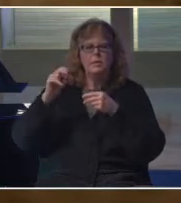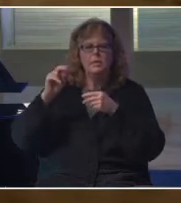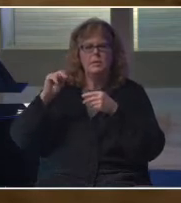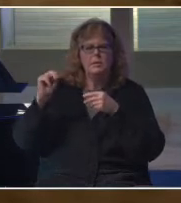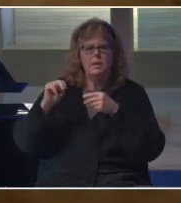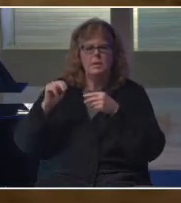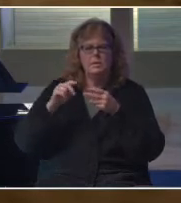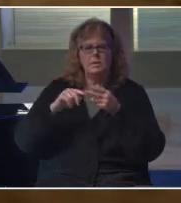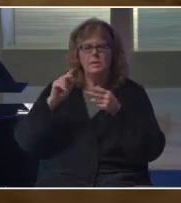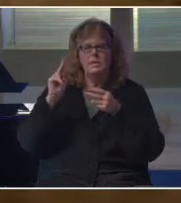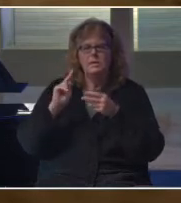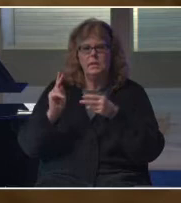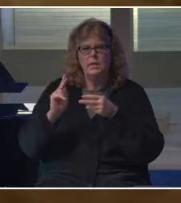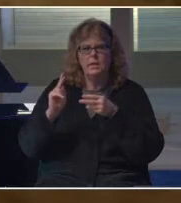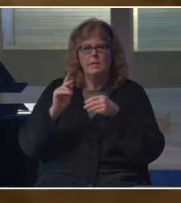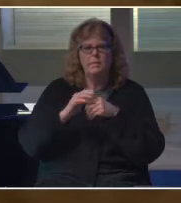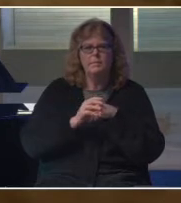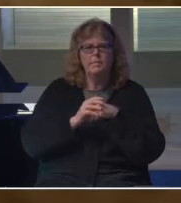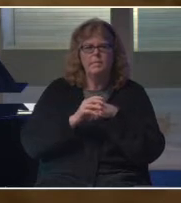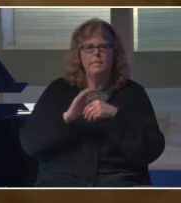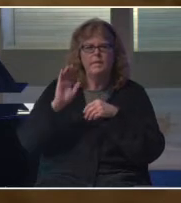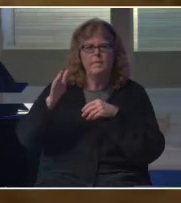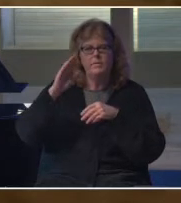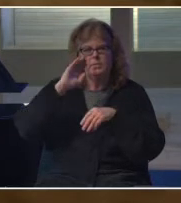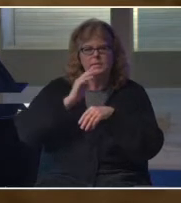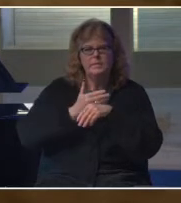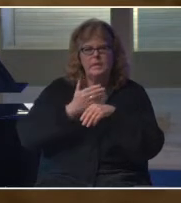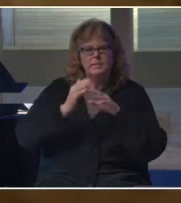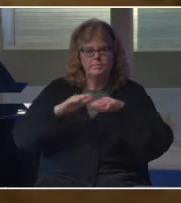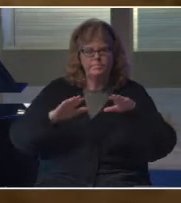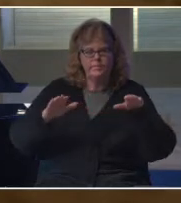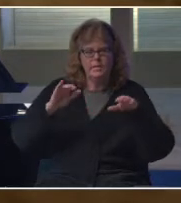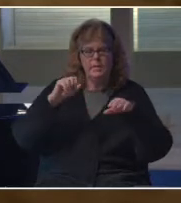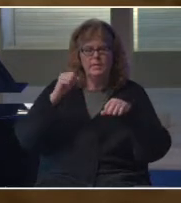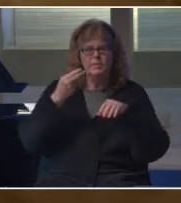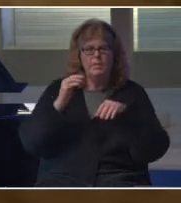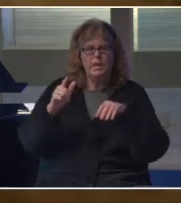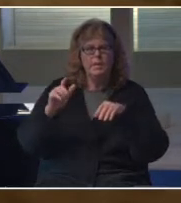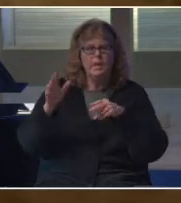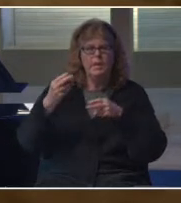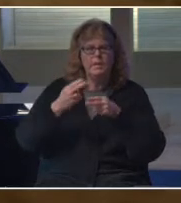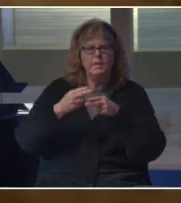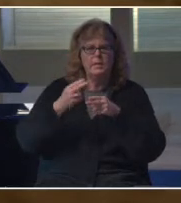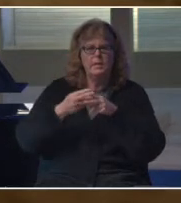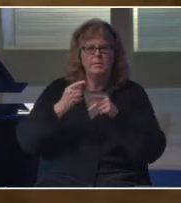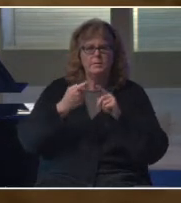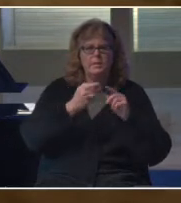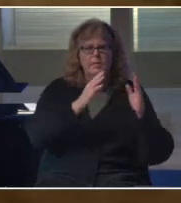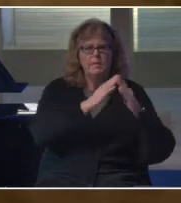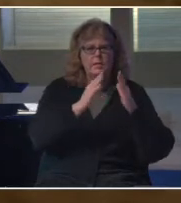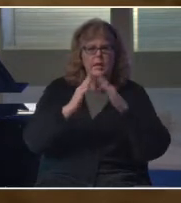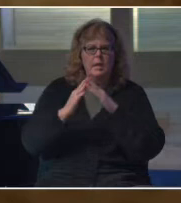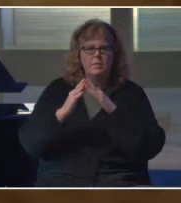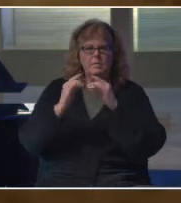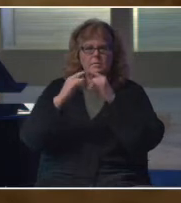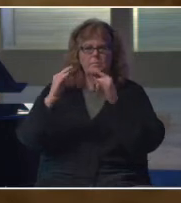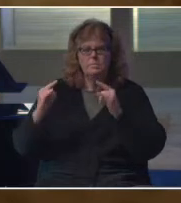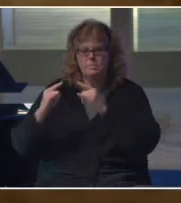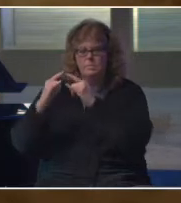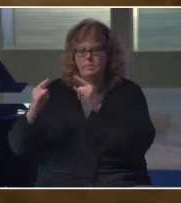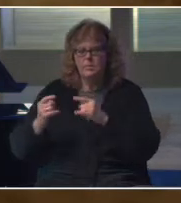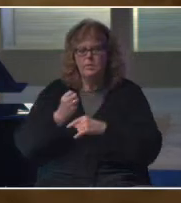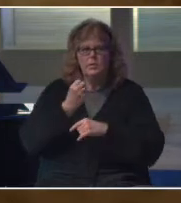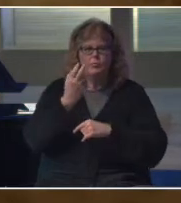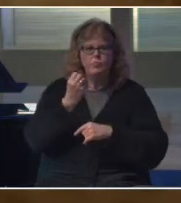Nibshah, and Kedmah. These are the sons of Ishmael, and these are their names by their villages and by their camps, 12